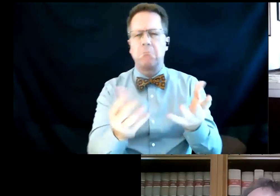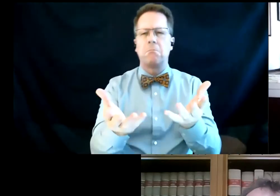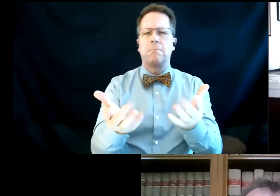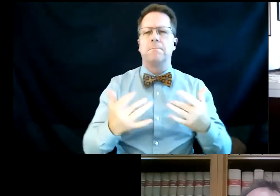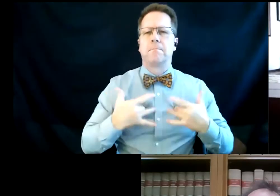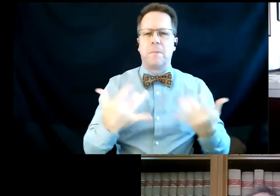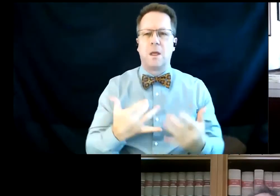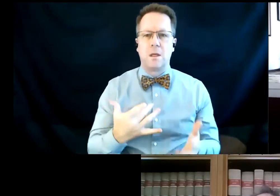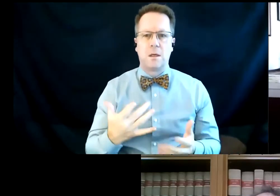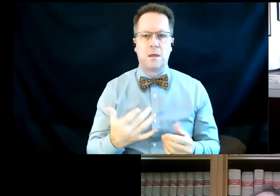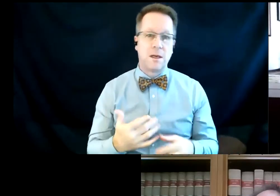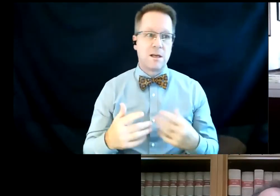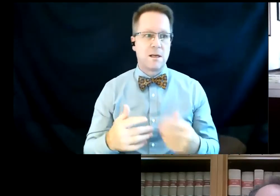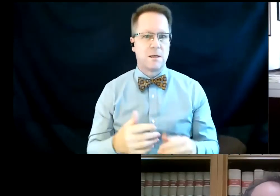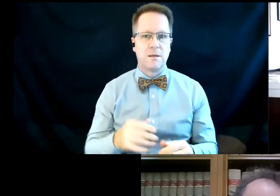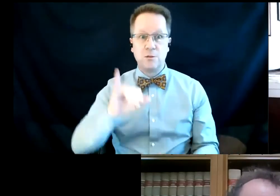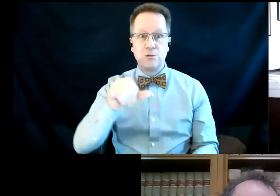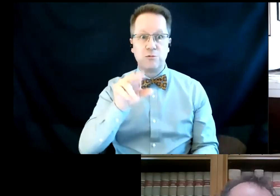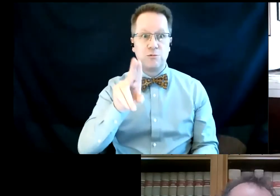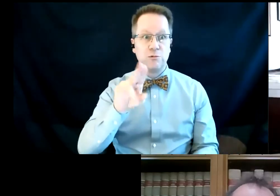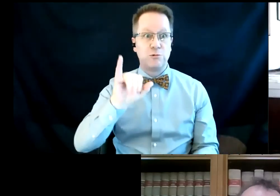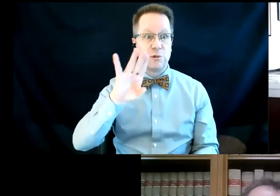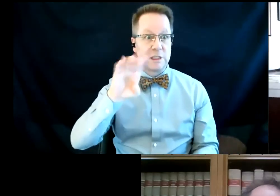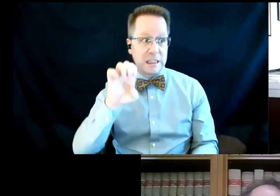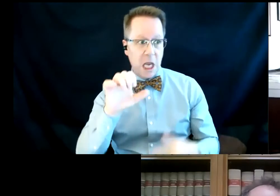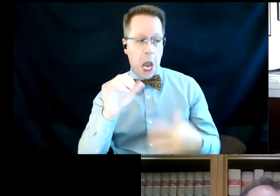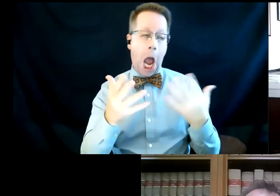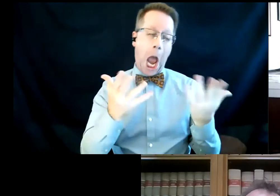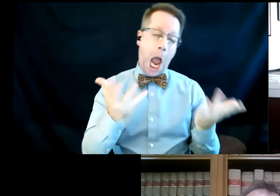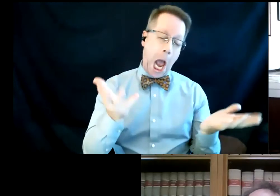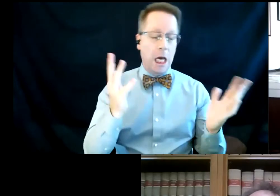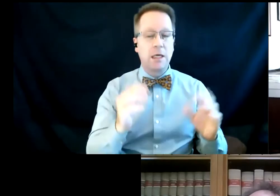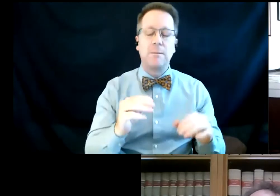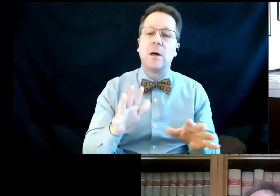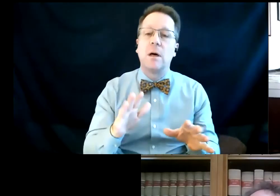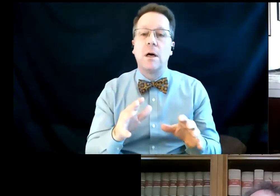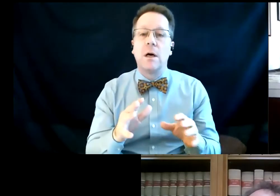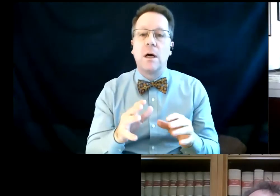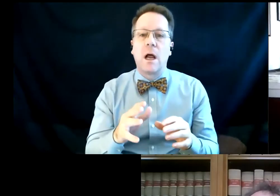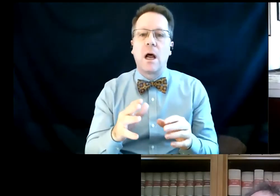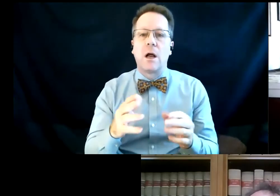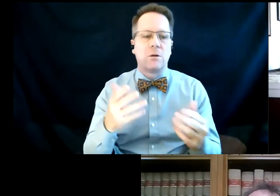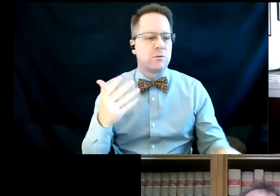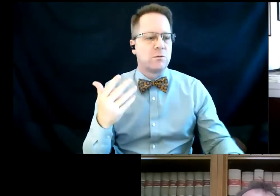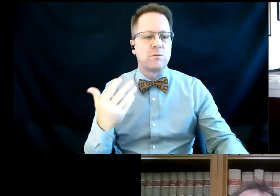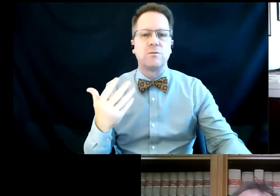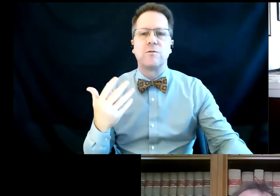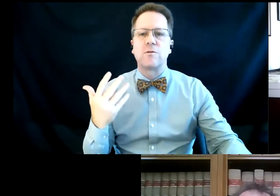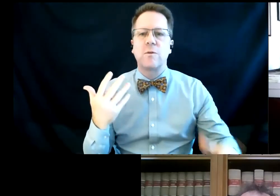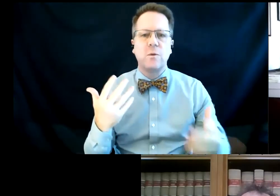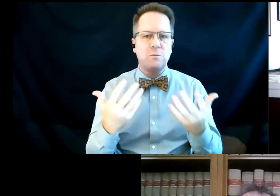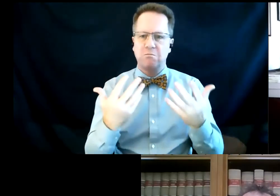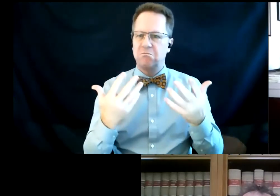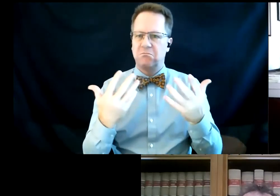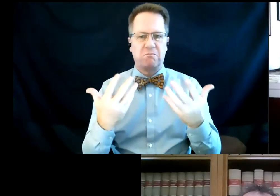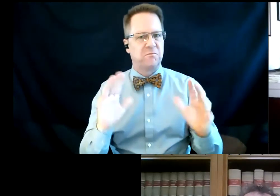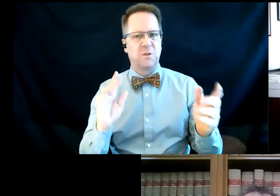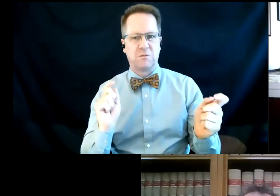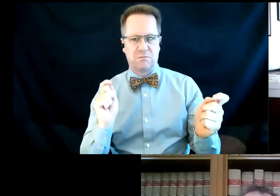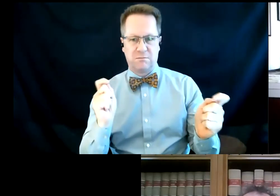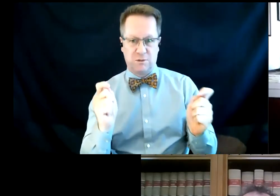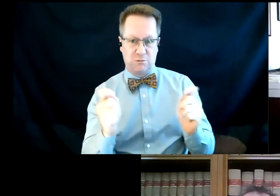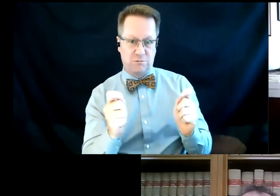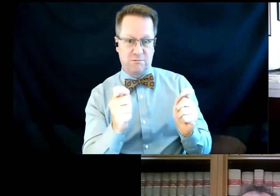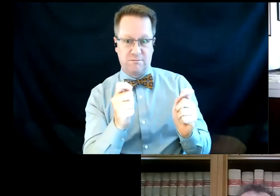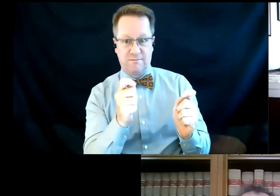juicy it is, but I will say, that we've already adjusted the way that we litigate in the Supreme